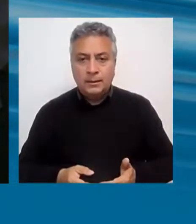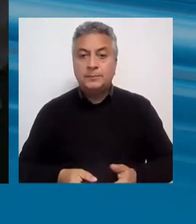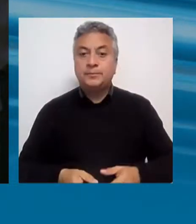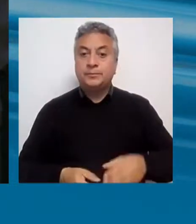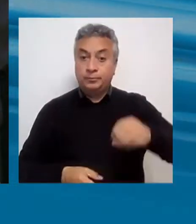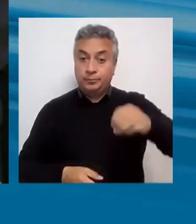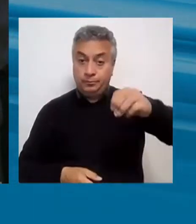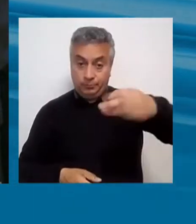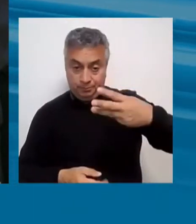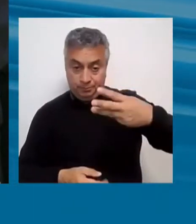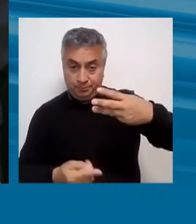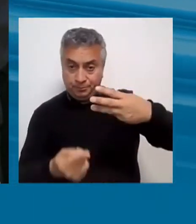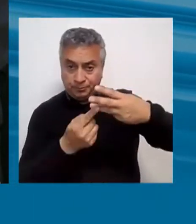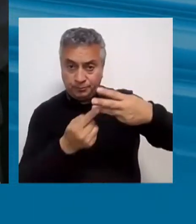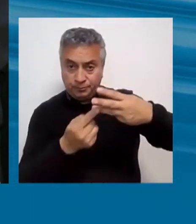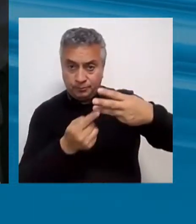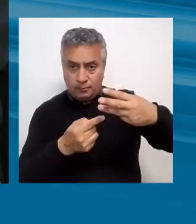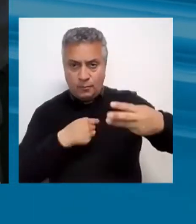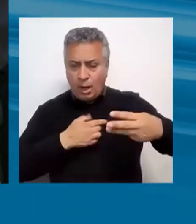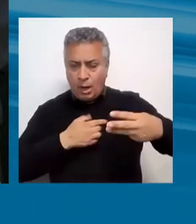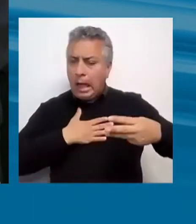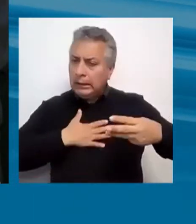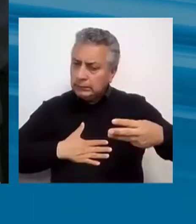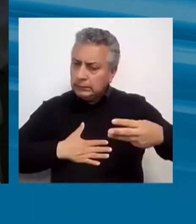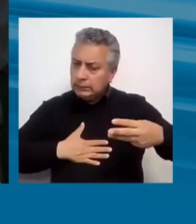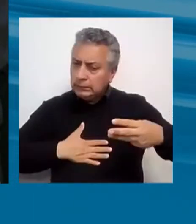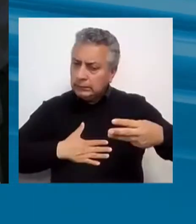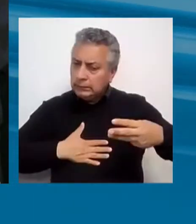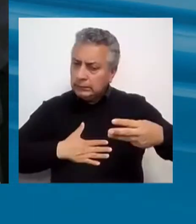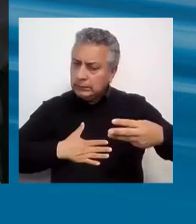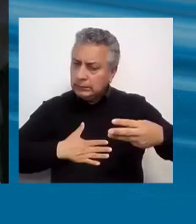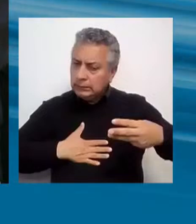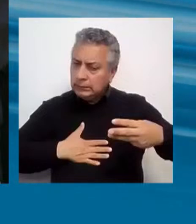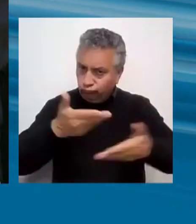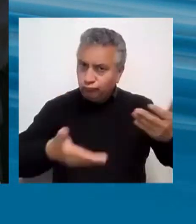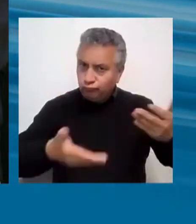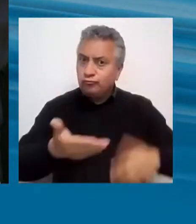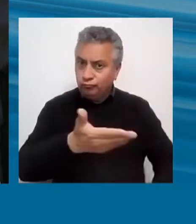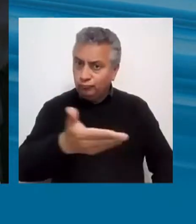By way of third conclusion, I would like to share with you